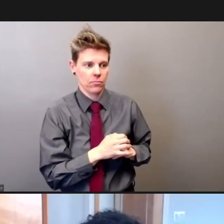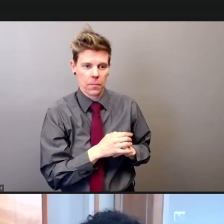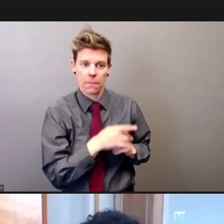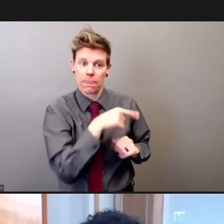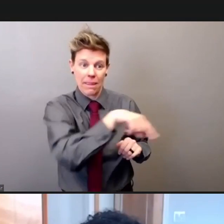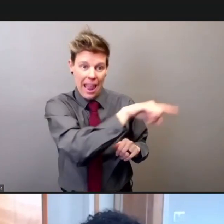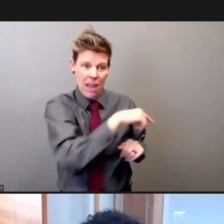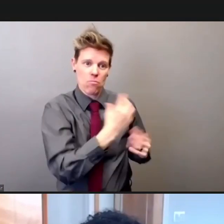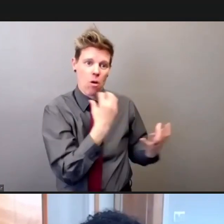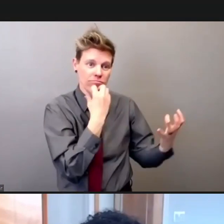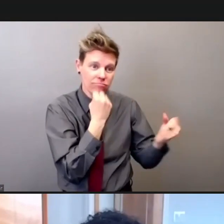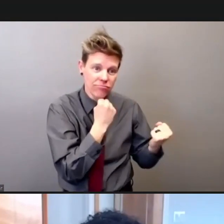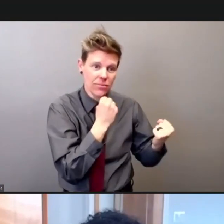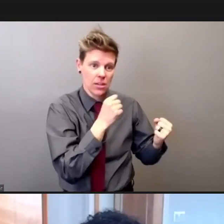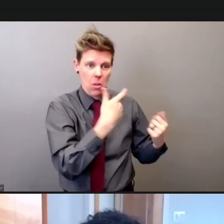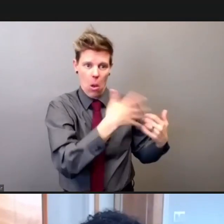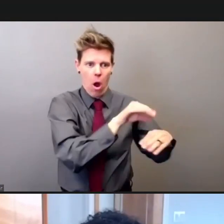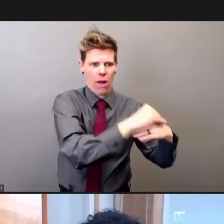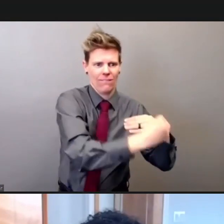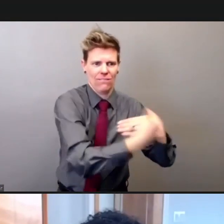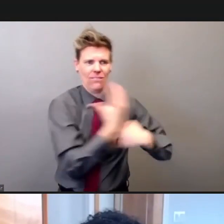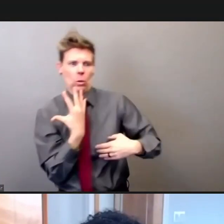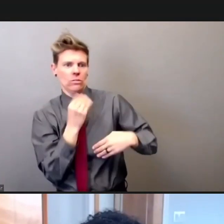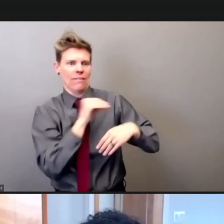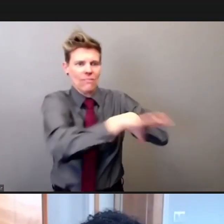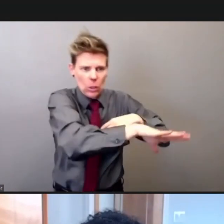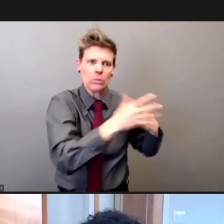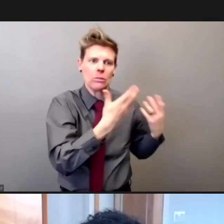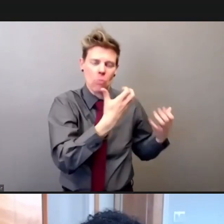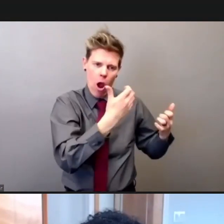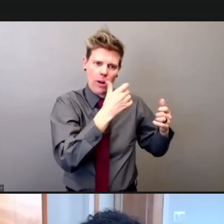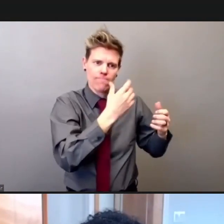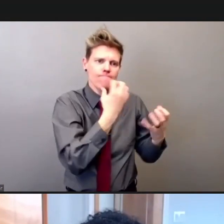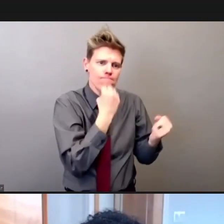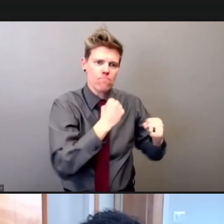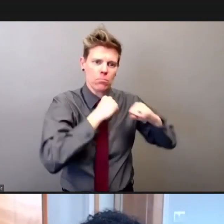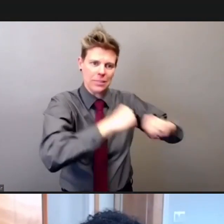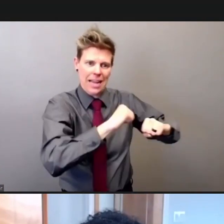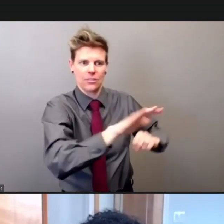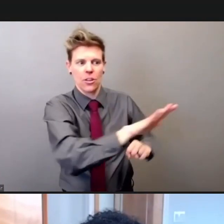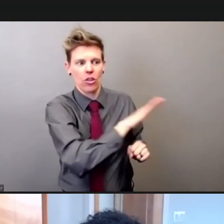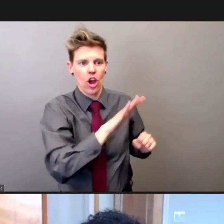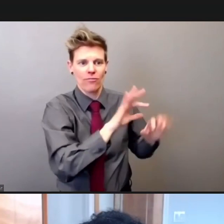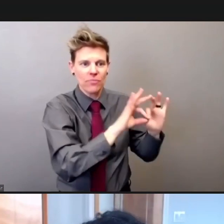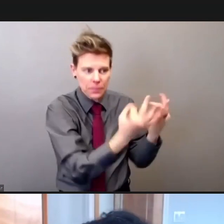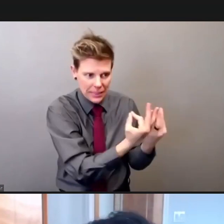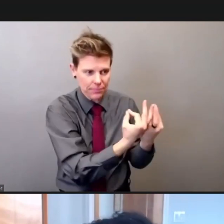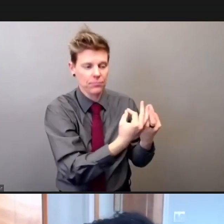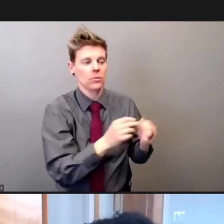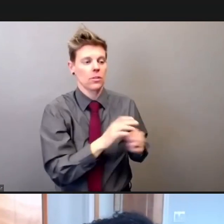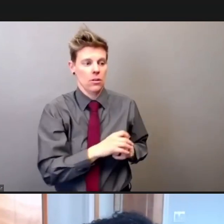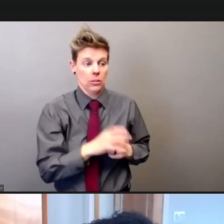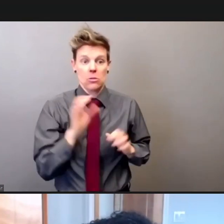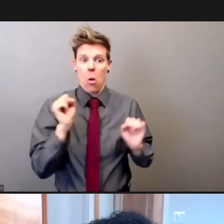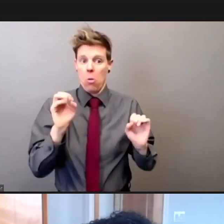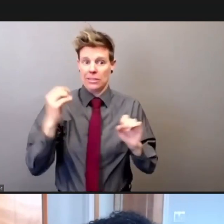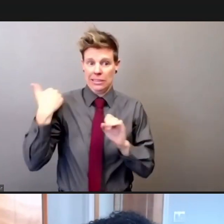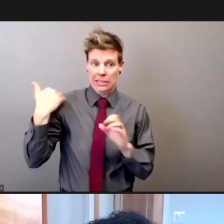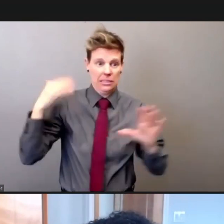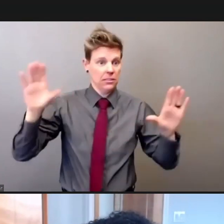So I get it, and it's why we were meeting on Sunday, because the week before, businesses